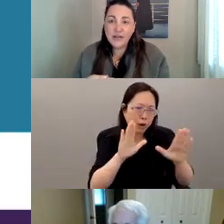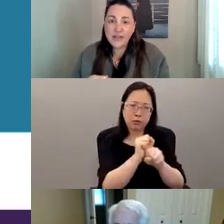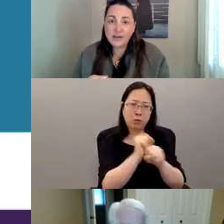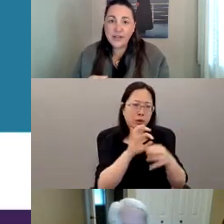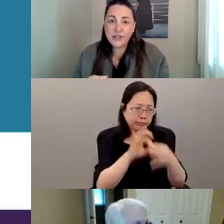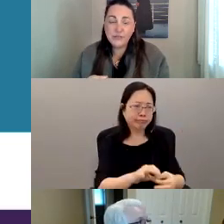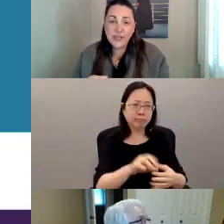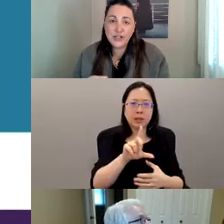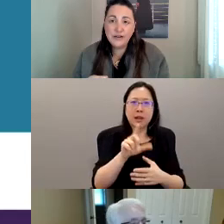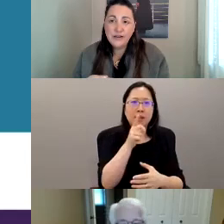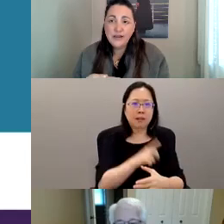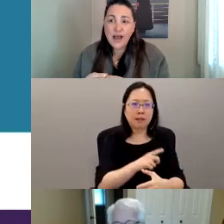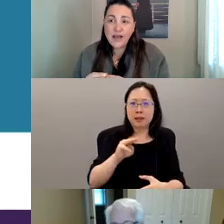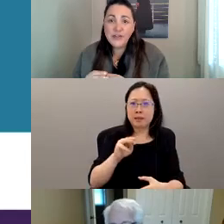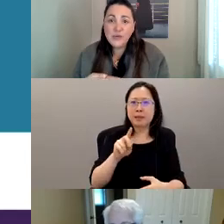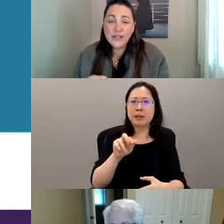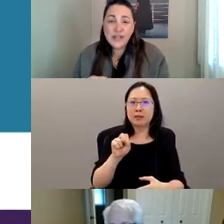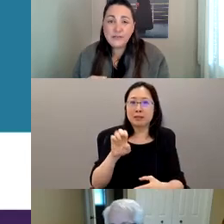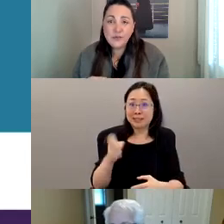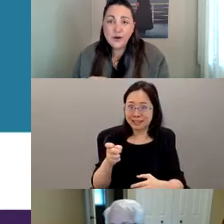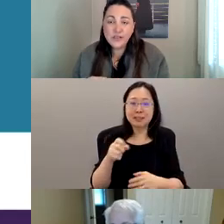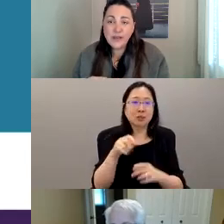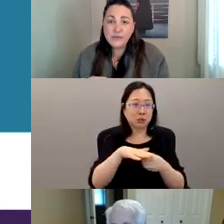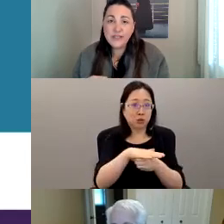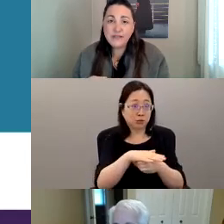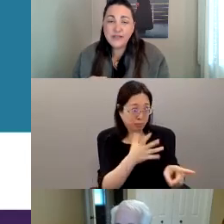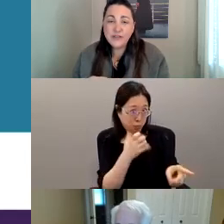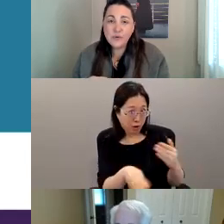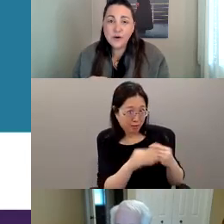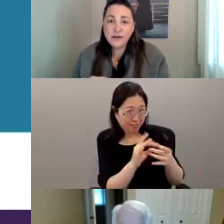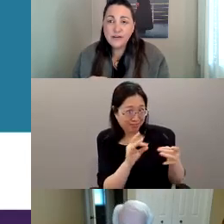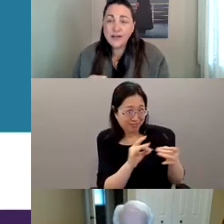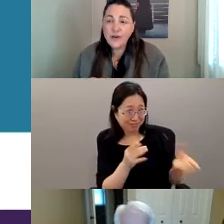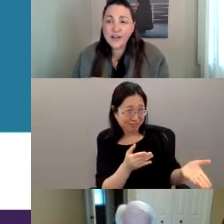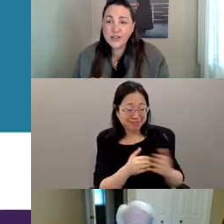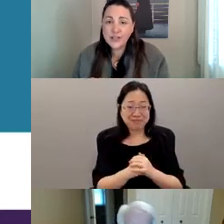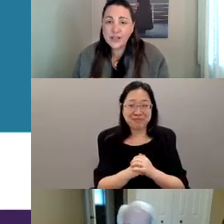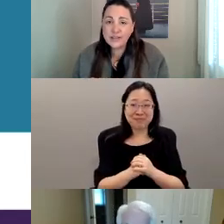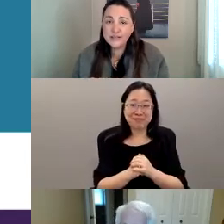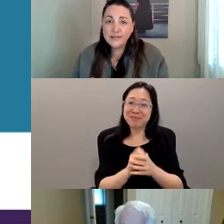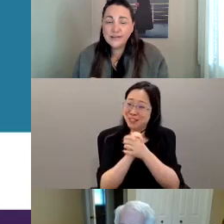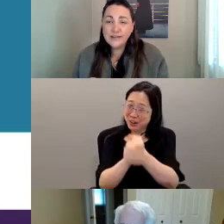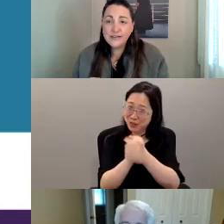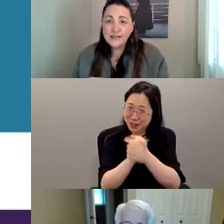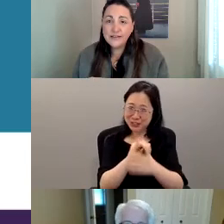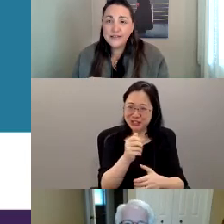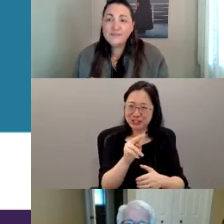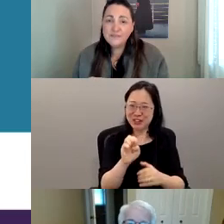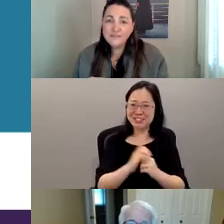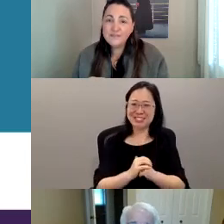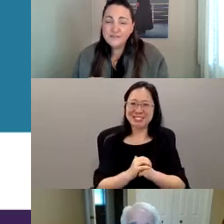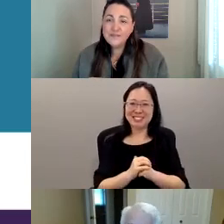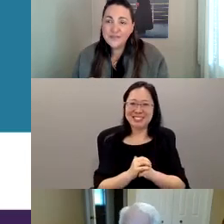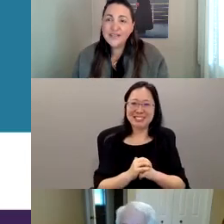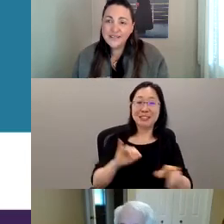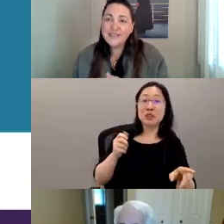London Middlesex region. Do you want to say a few words about receiving this award? Congratulations.